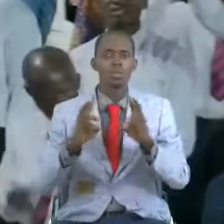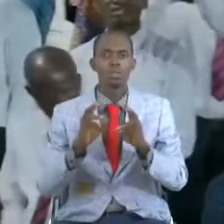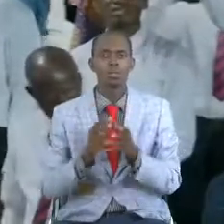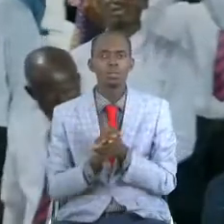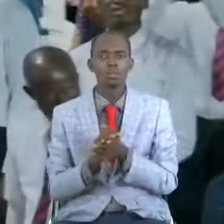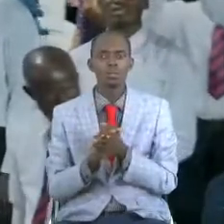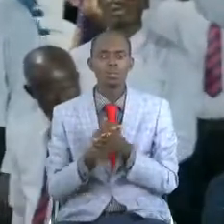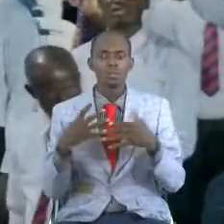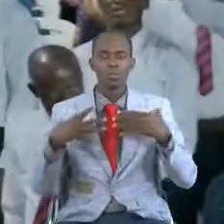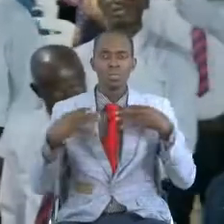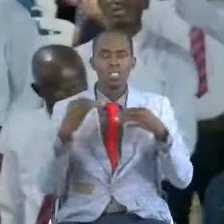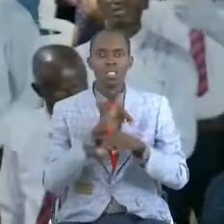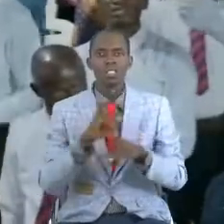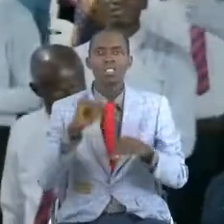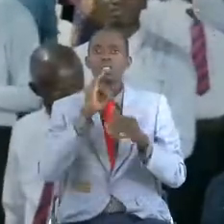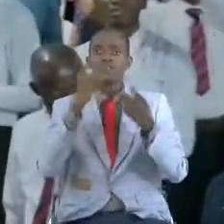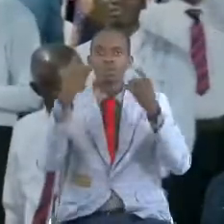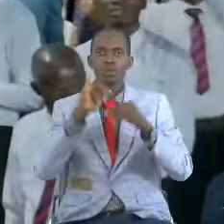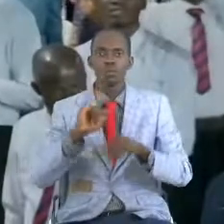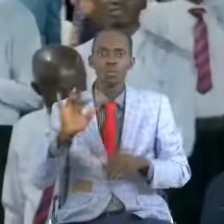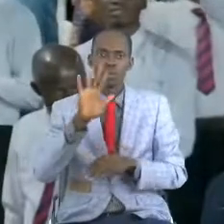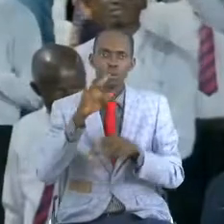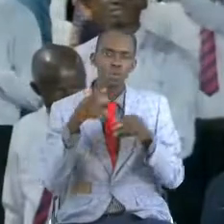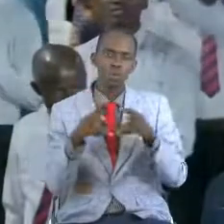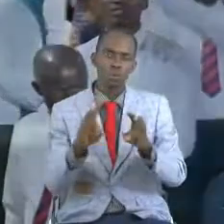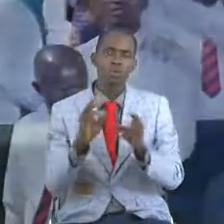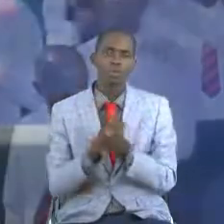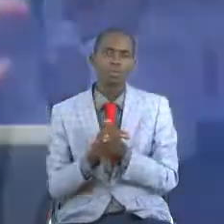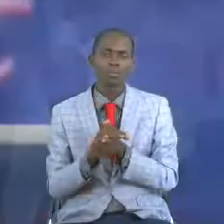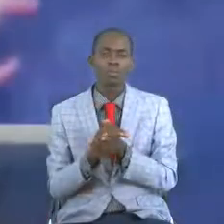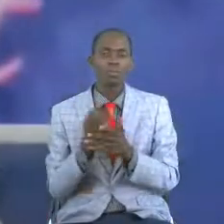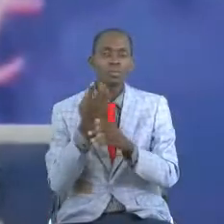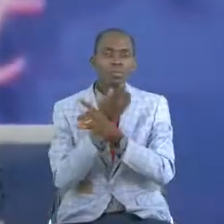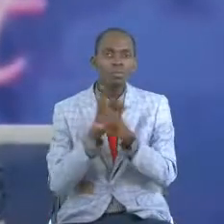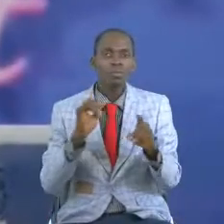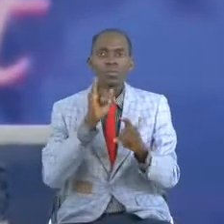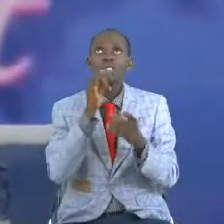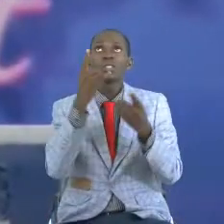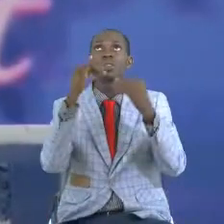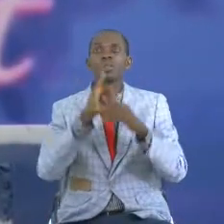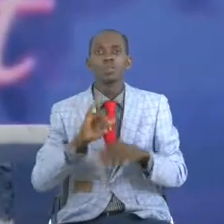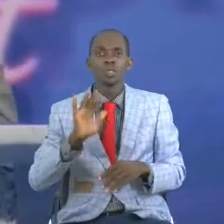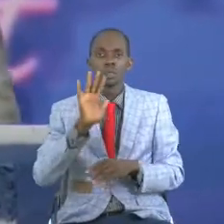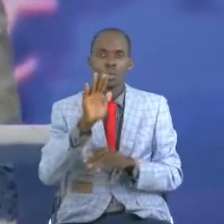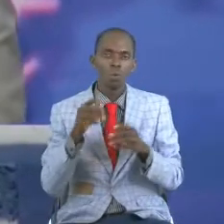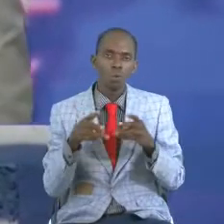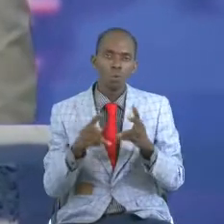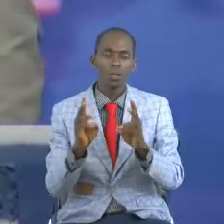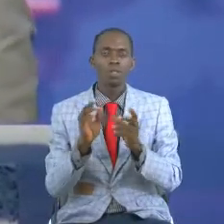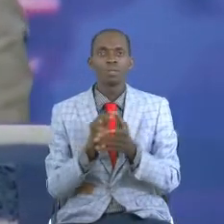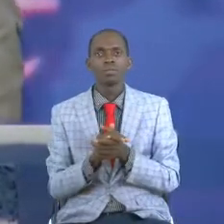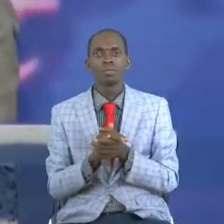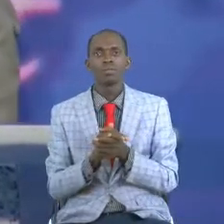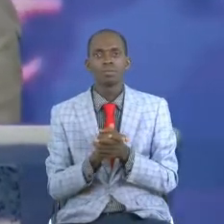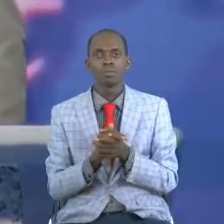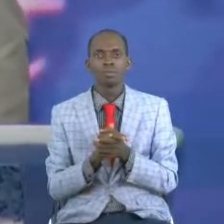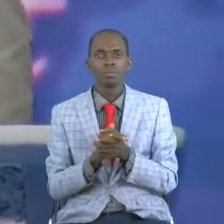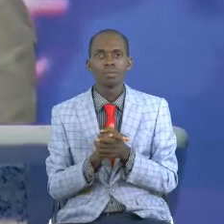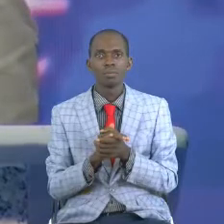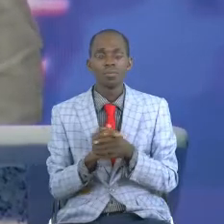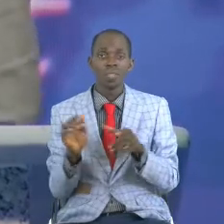Healing is coming your way. Deliverance is coming your way. As you